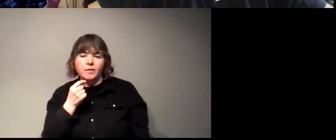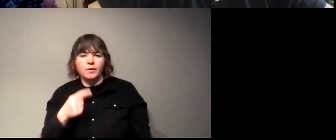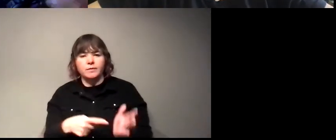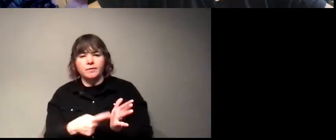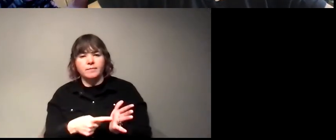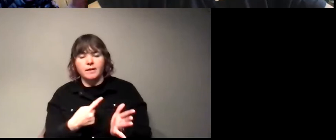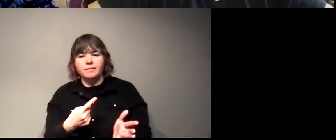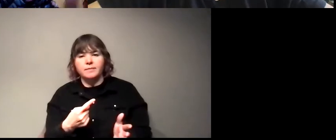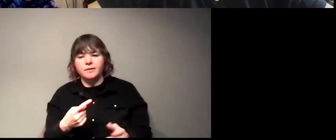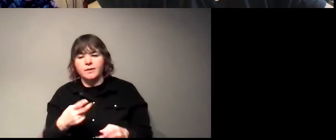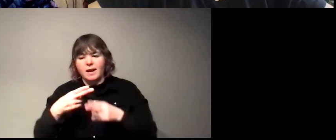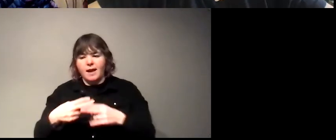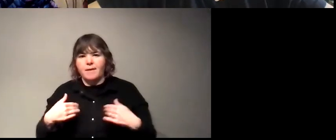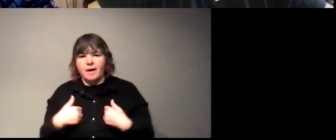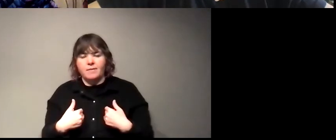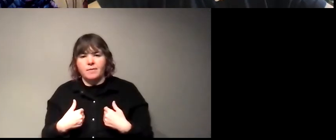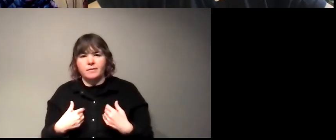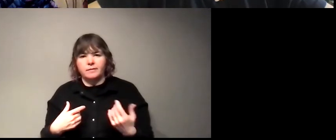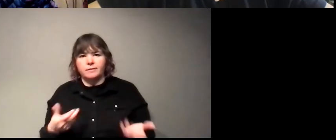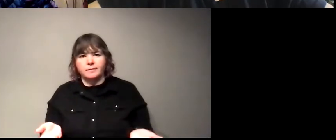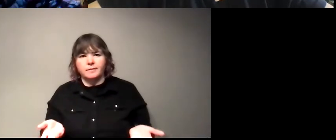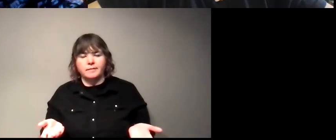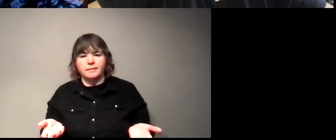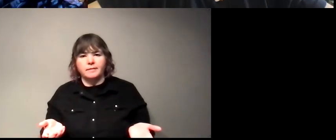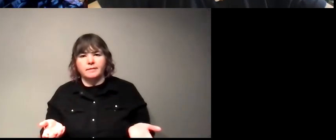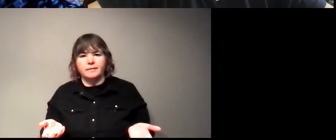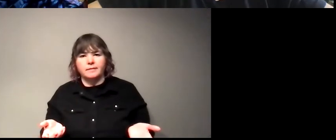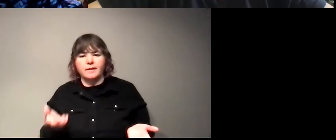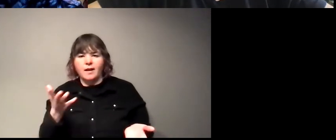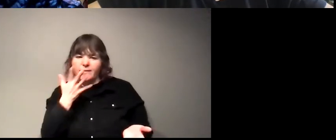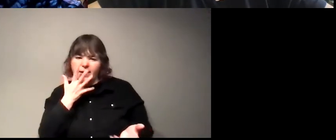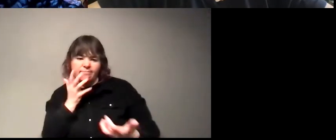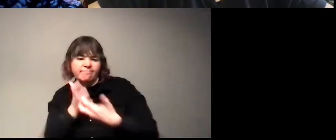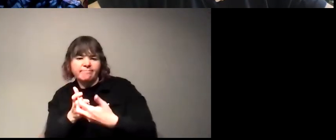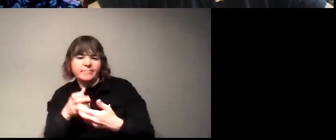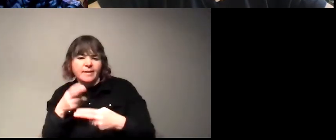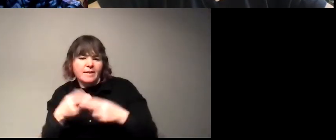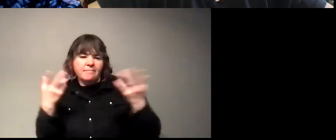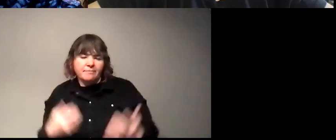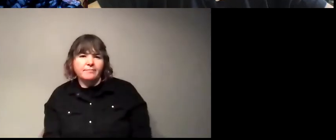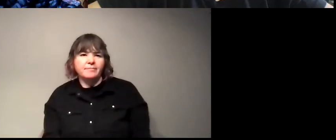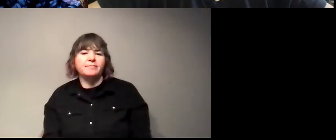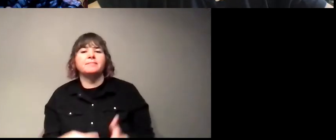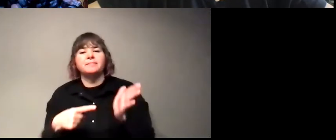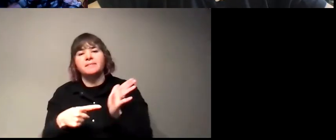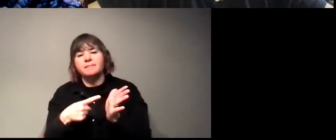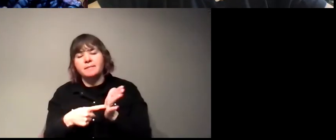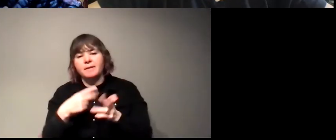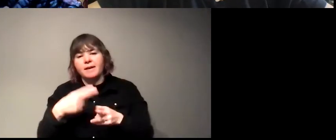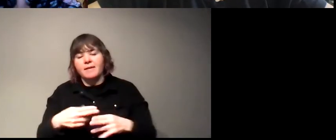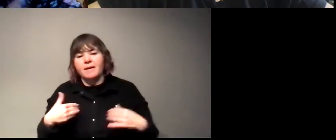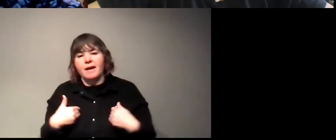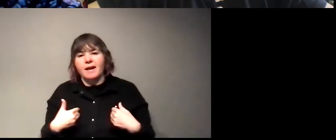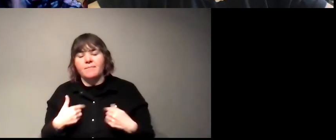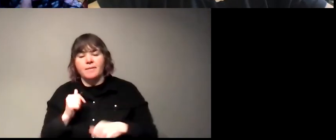just like name an animal because you're and it has that face. Um, Sometimes you can name an animal based on